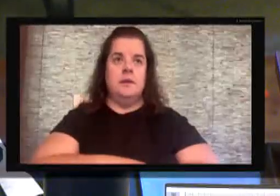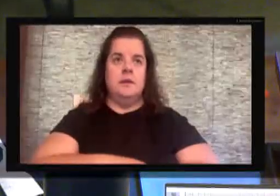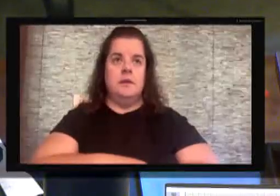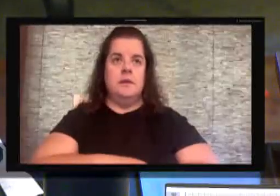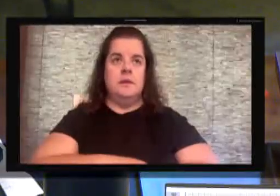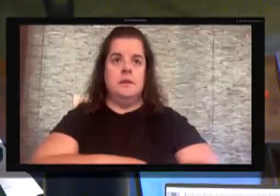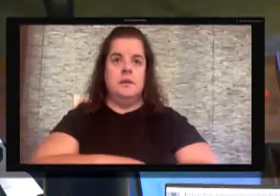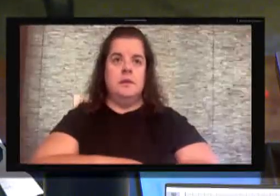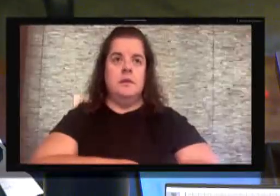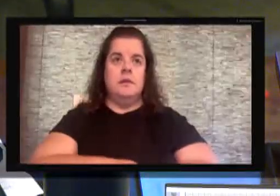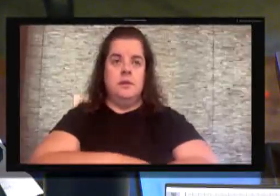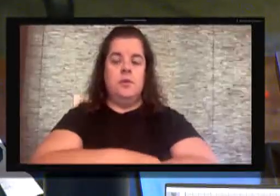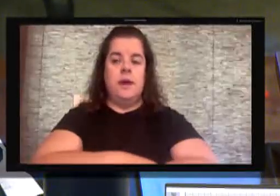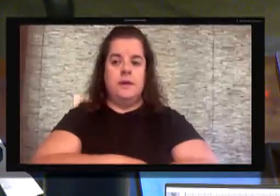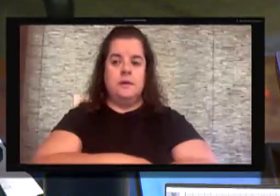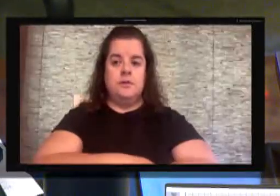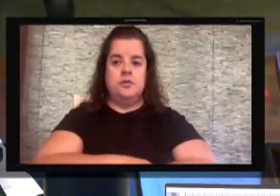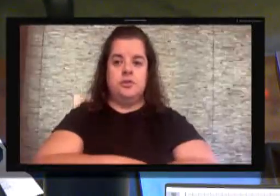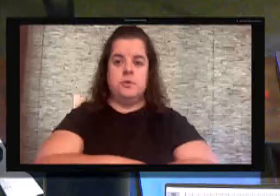Any further discussion?